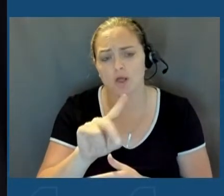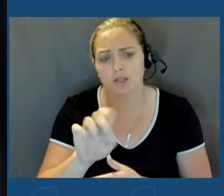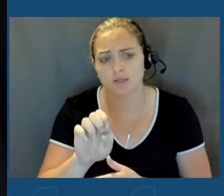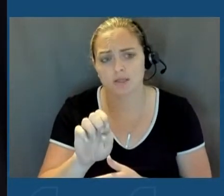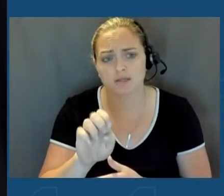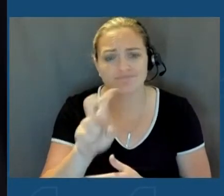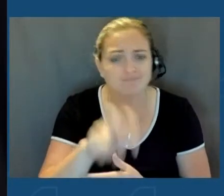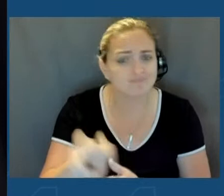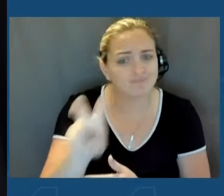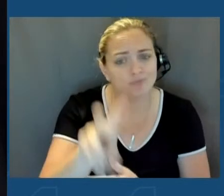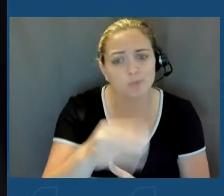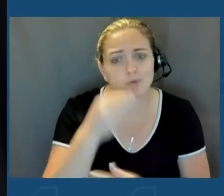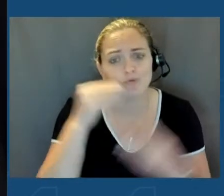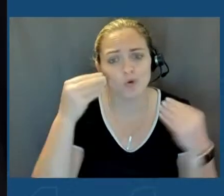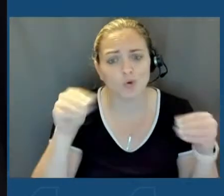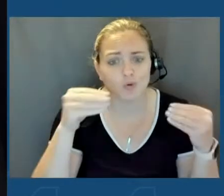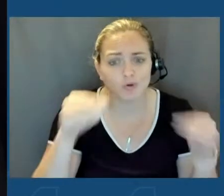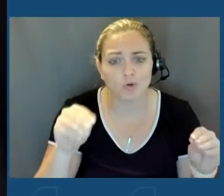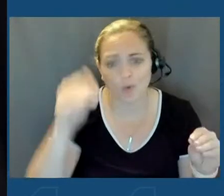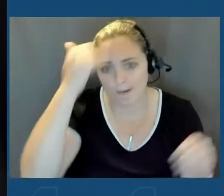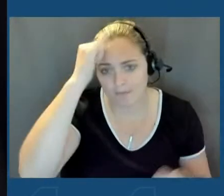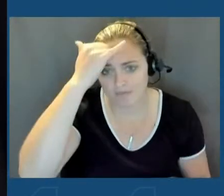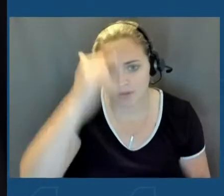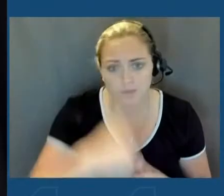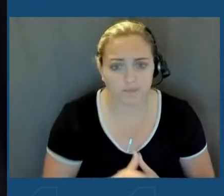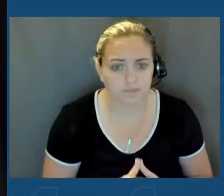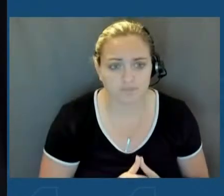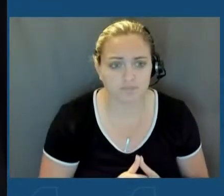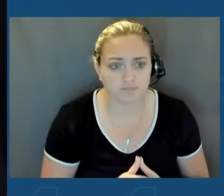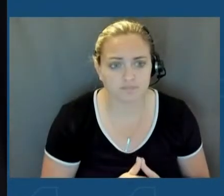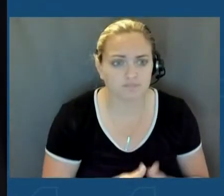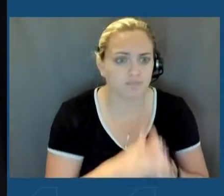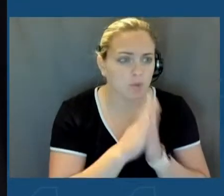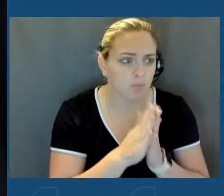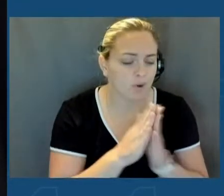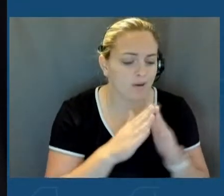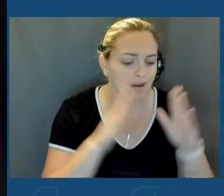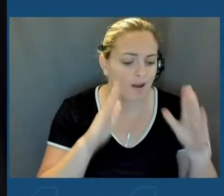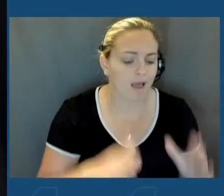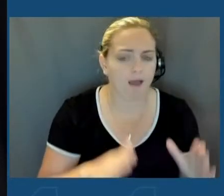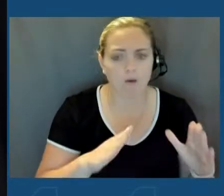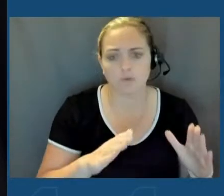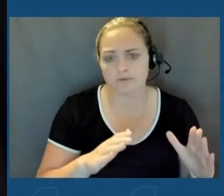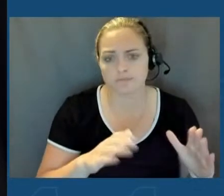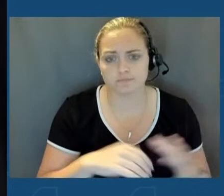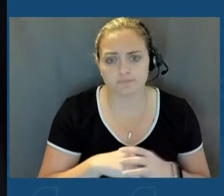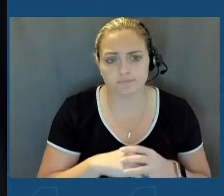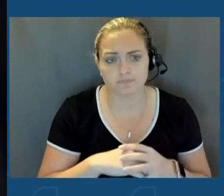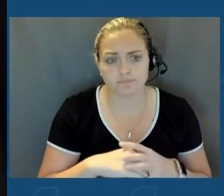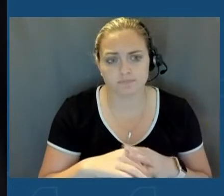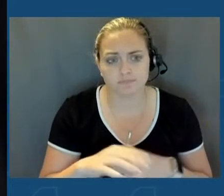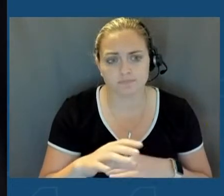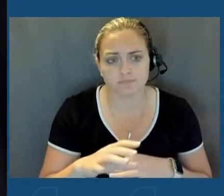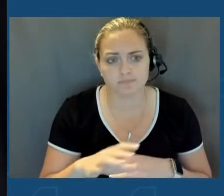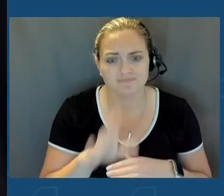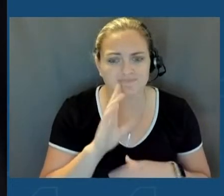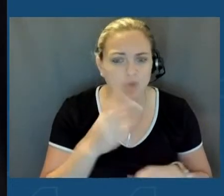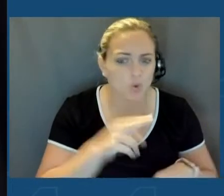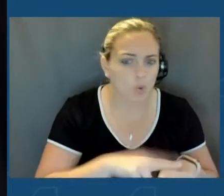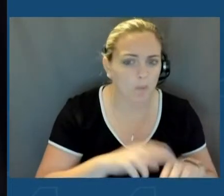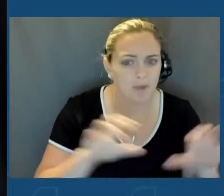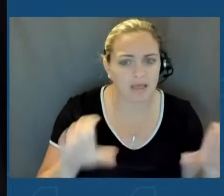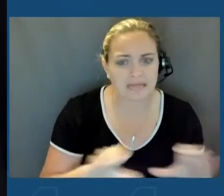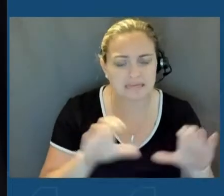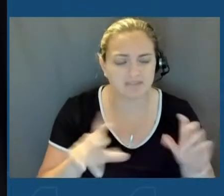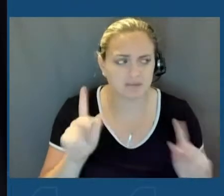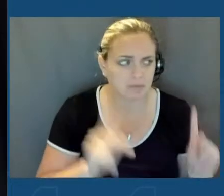to the grocery store in Buffalo, praying in a house of faith. These are the normal activities that